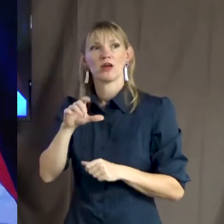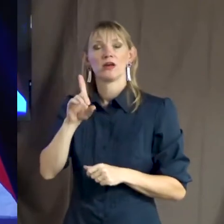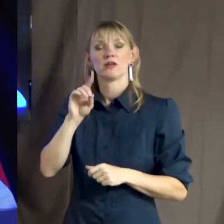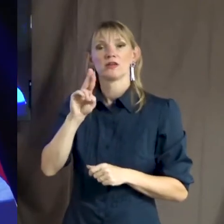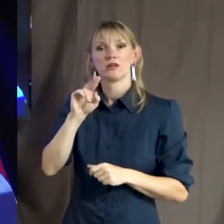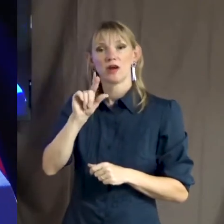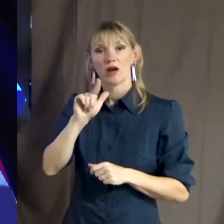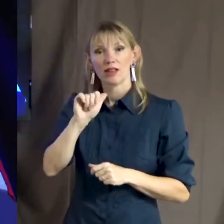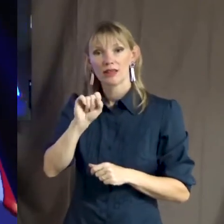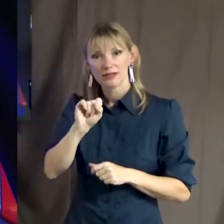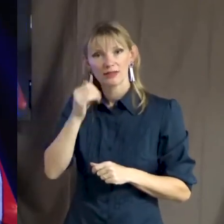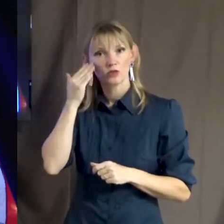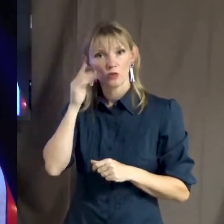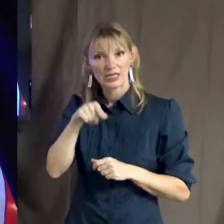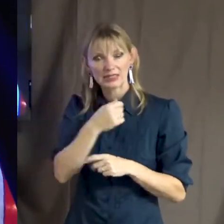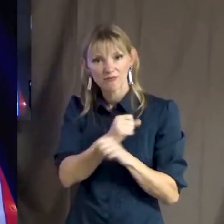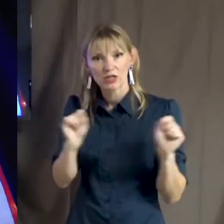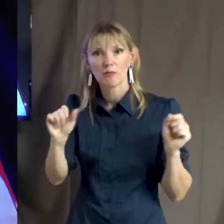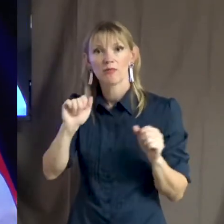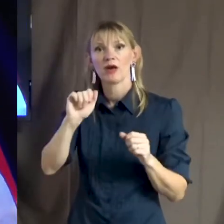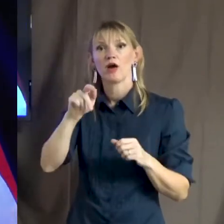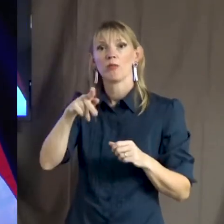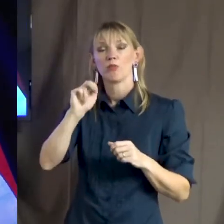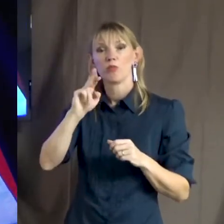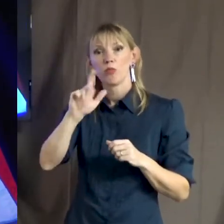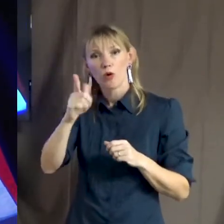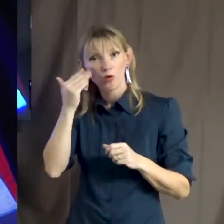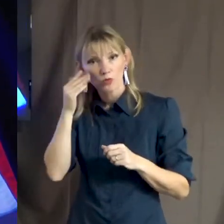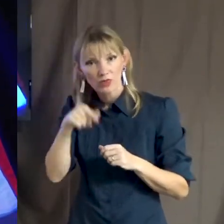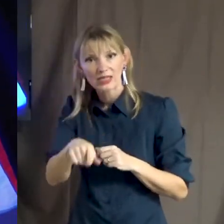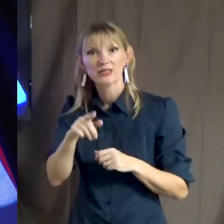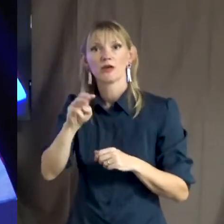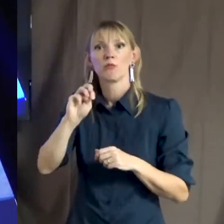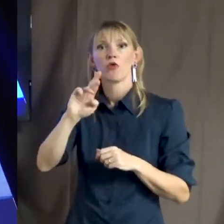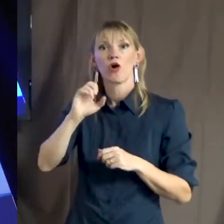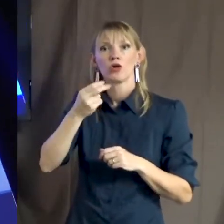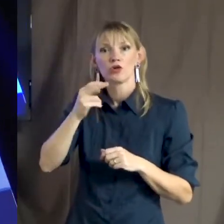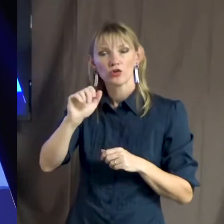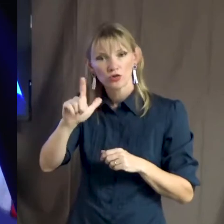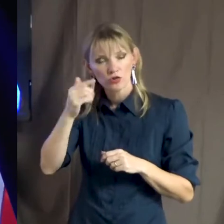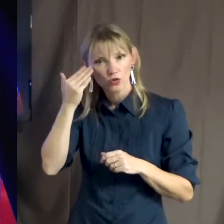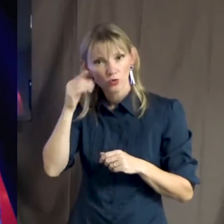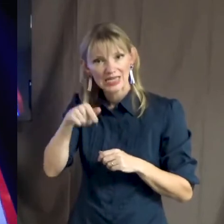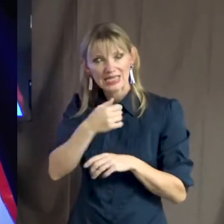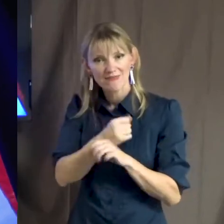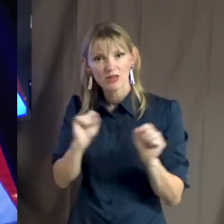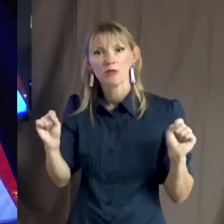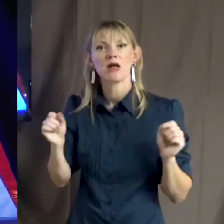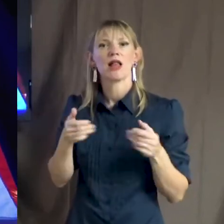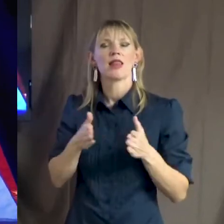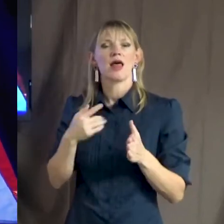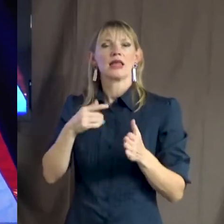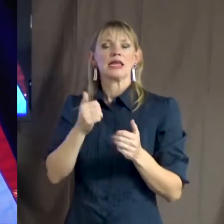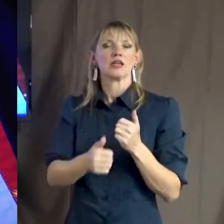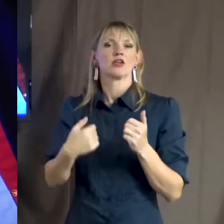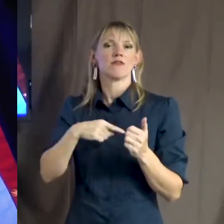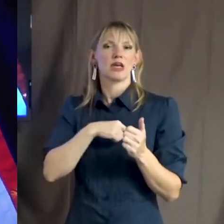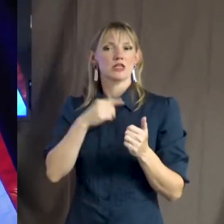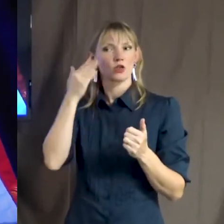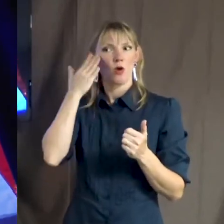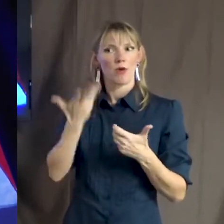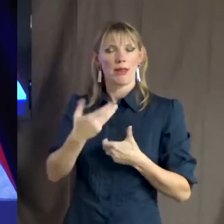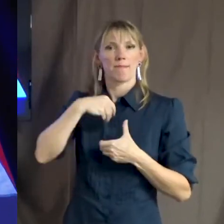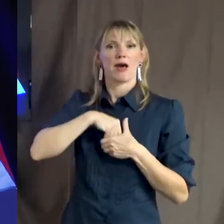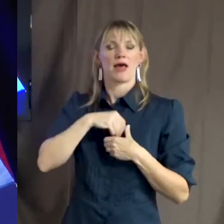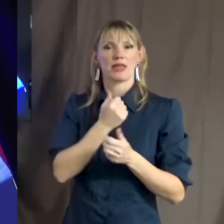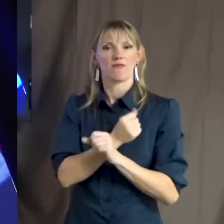Alice Paul knew this freedom. George Marshall knew this freedom. May each of us choose to know and embody this freedom today,